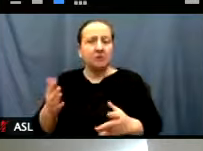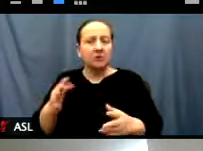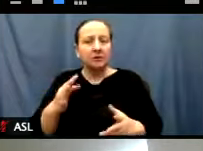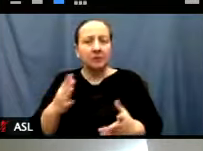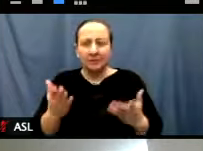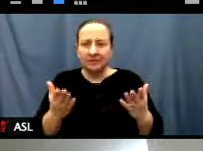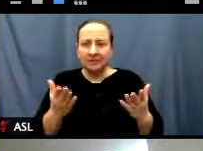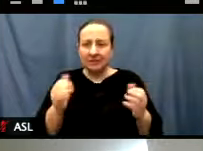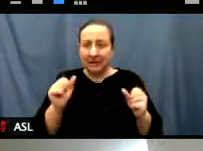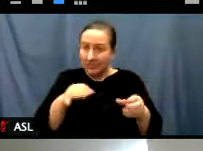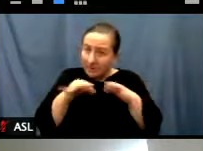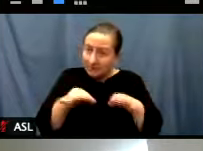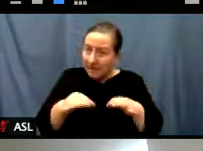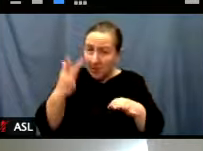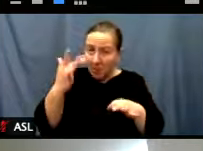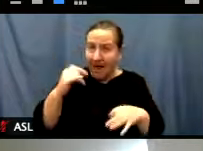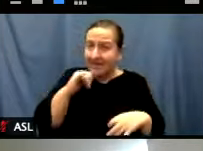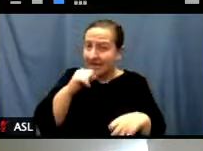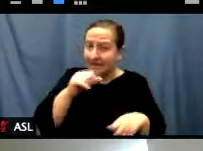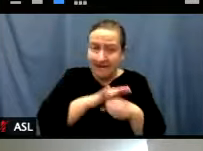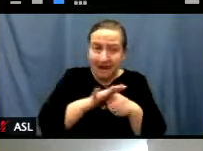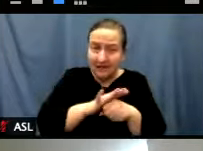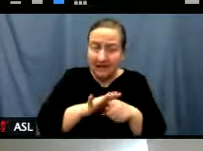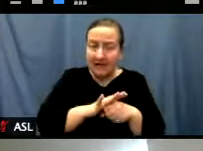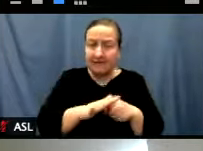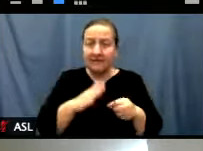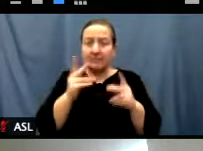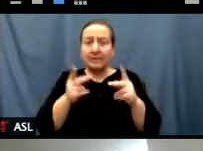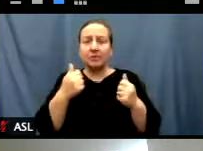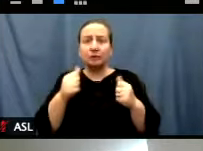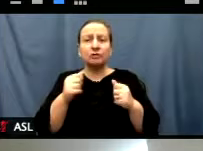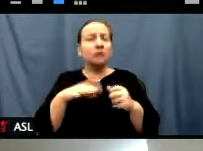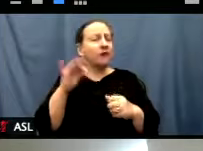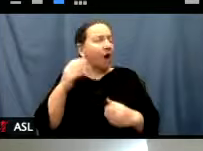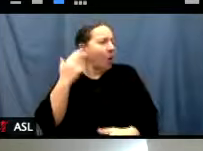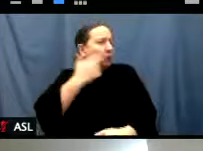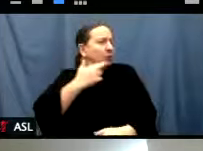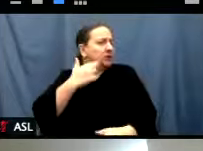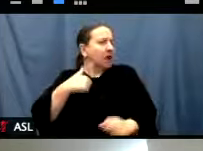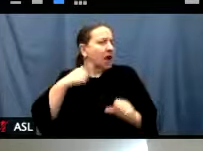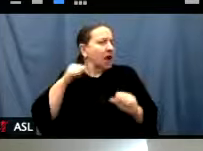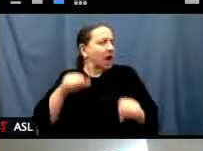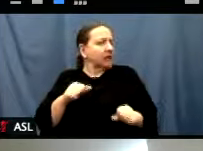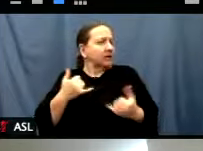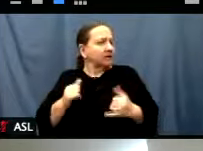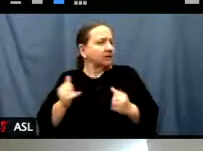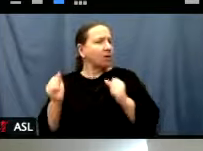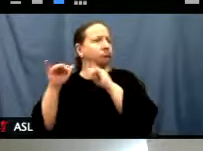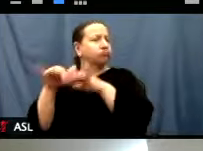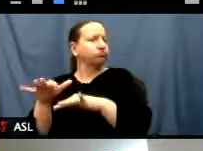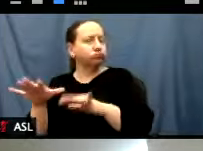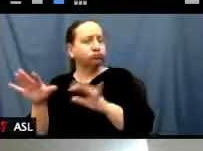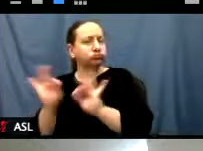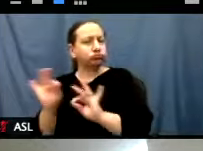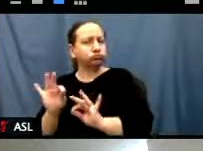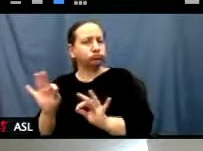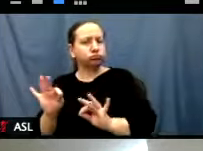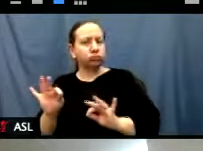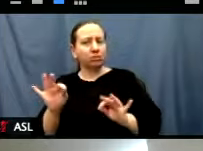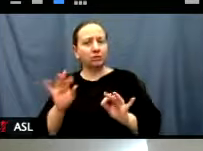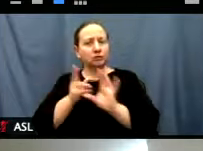enough? Just for people who are kind of trying to almost find a loophole to be able to gather still in bigger groups, if that makes